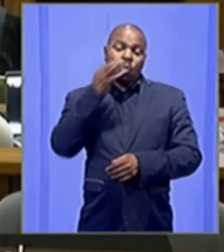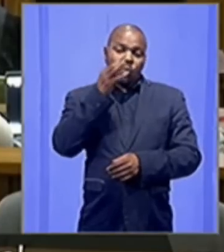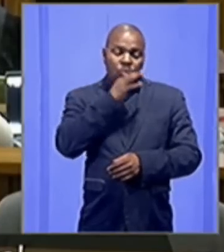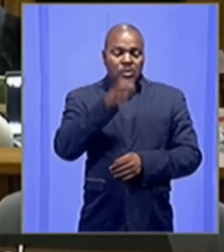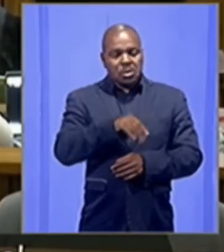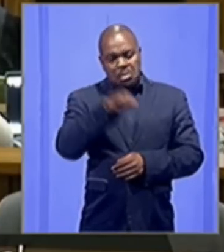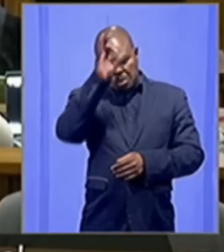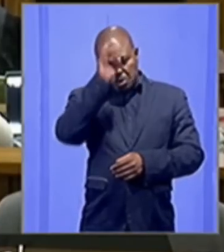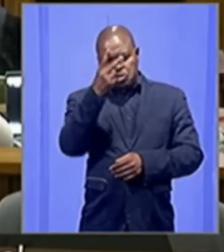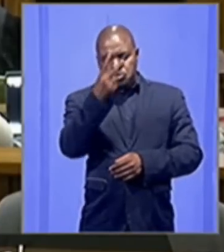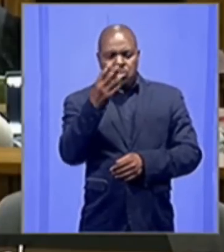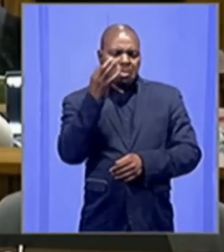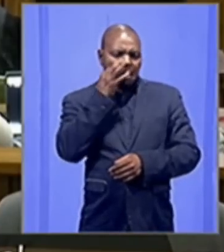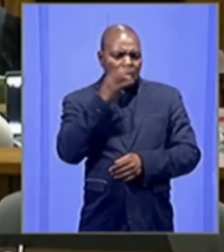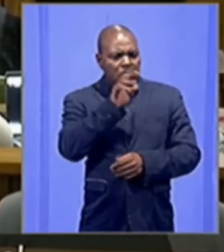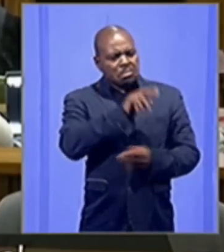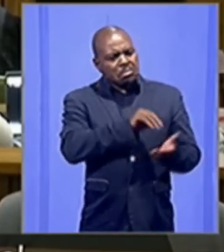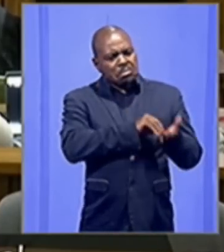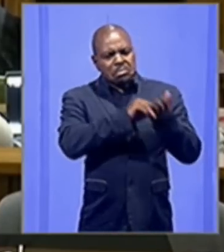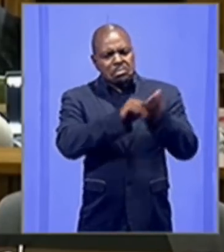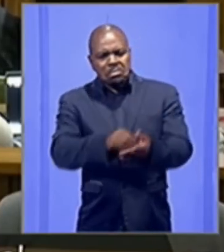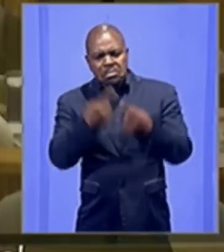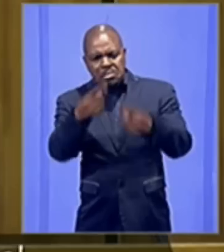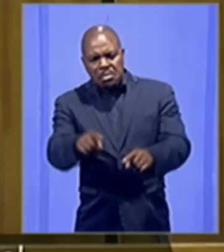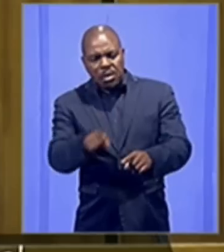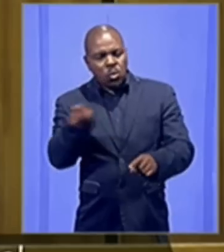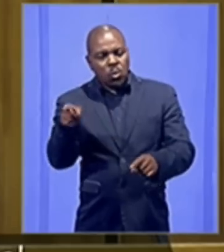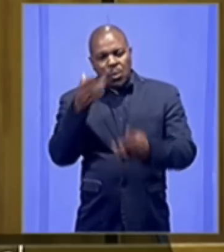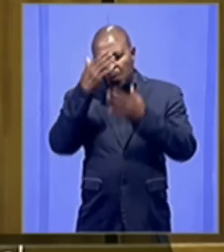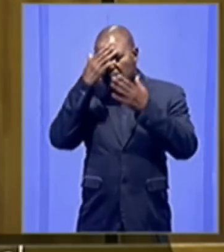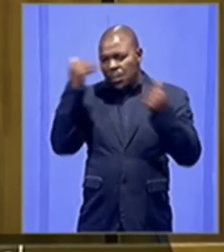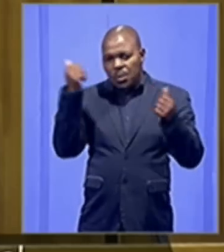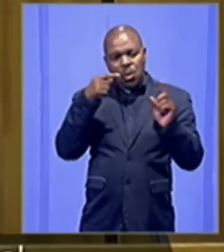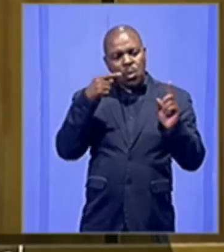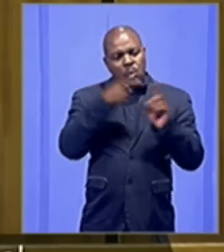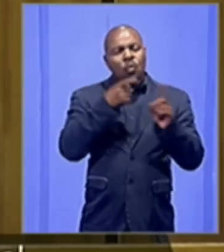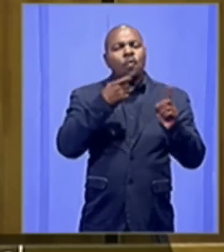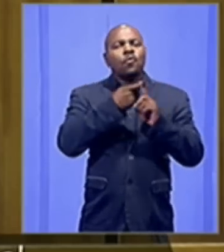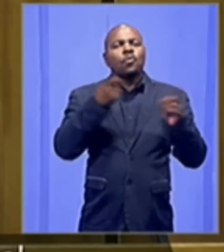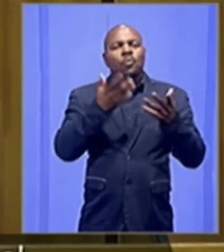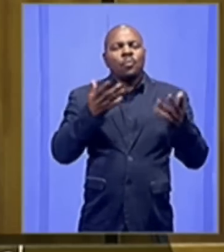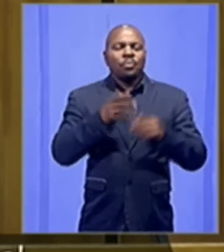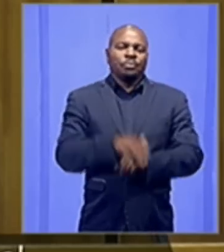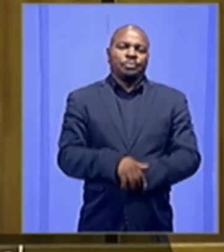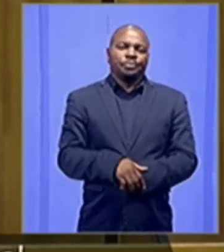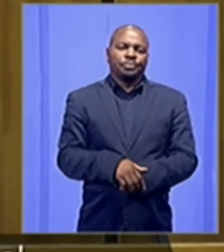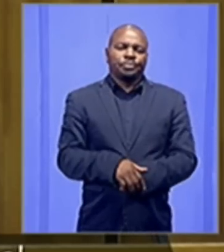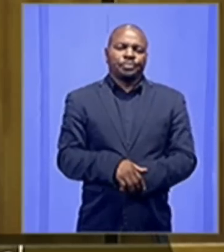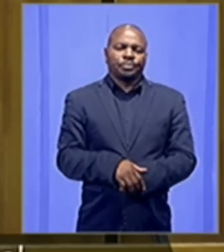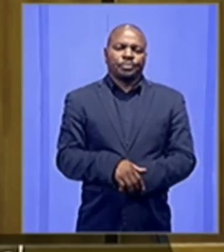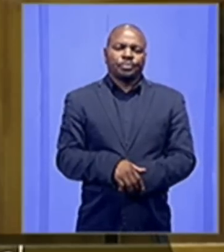išitše Soweto o be a sa tsebe gore mogononelwa o be a tloga ka Ayrton.